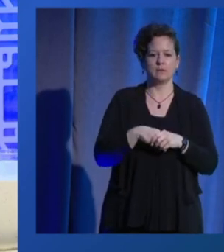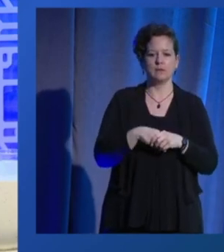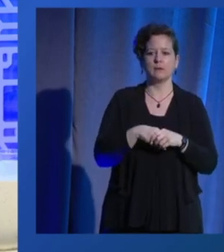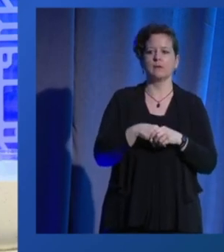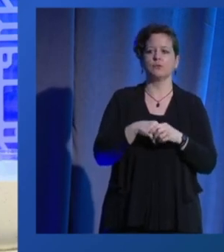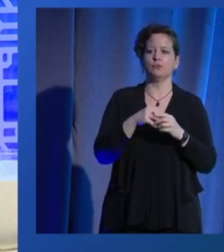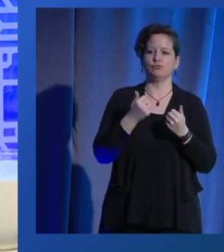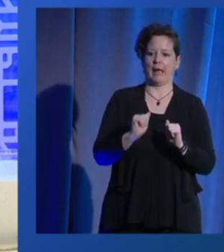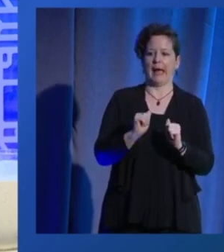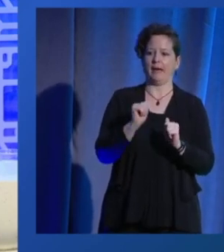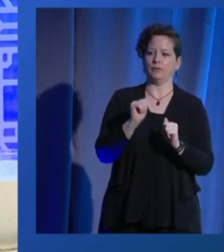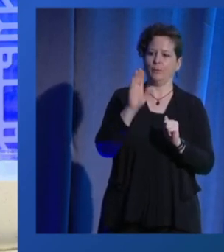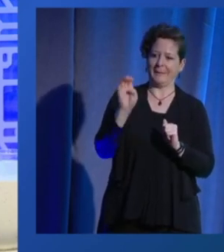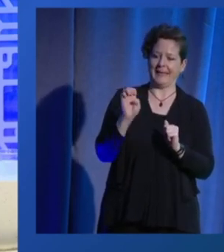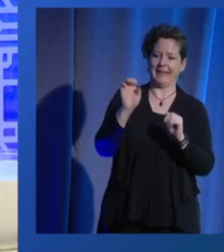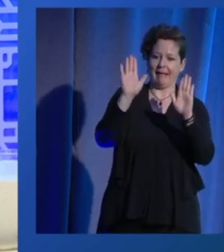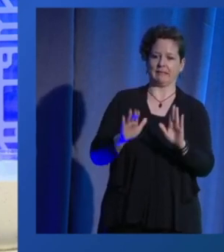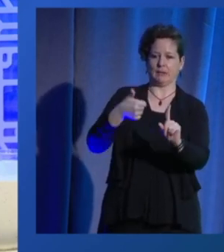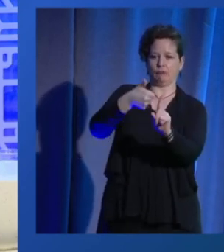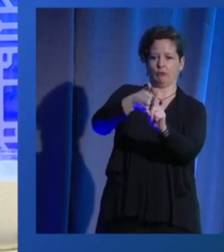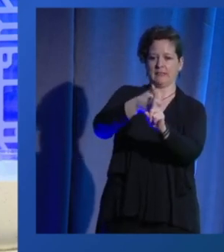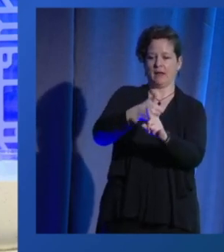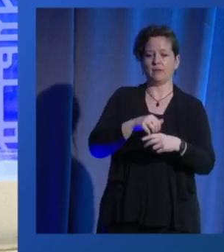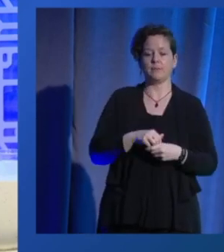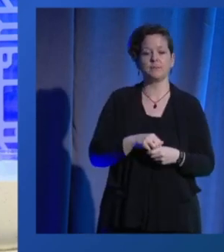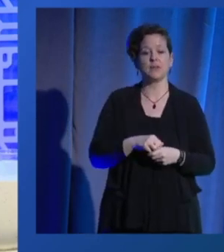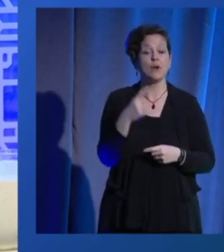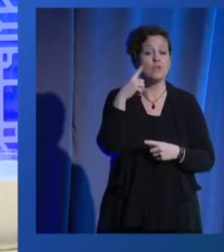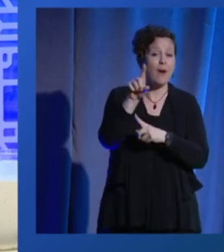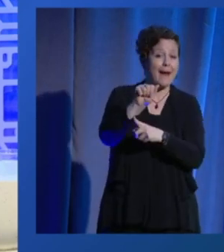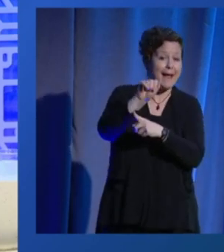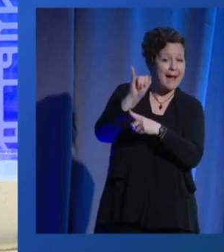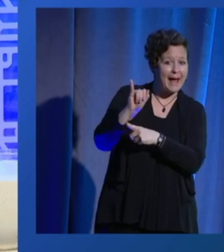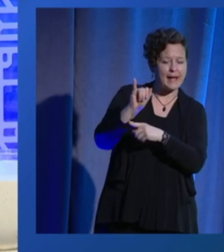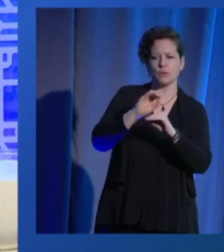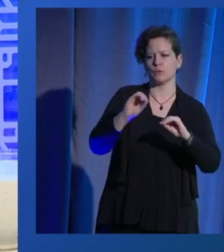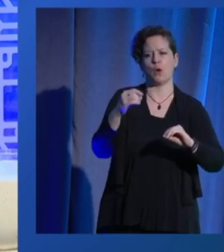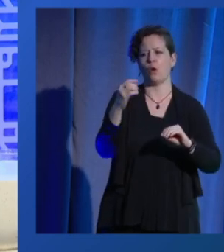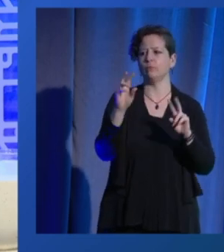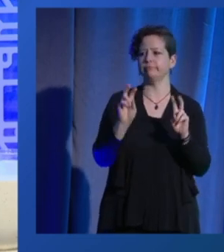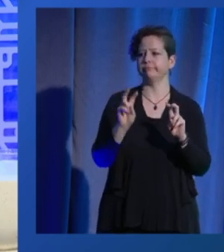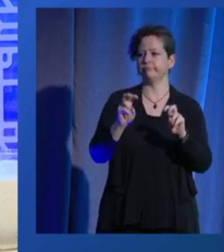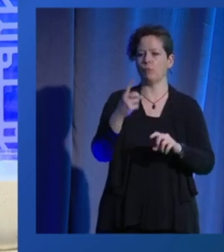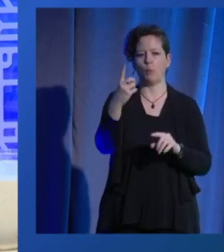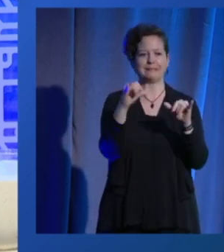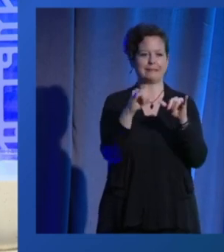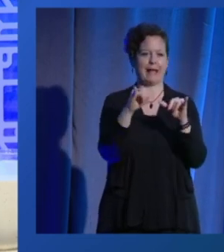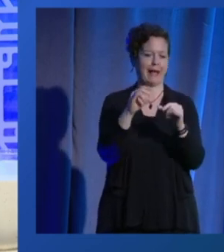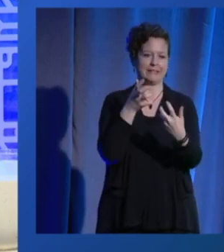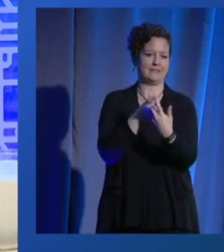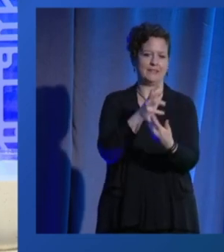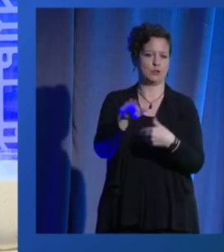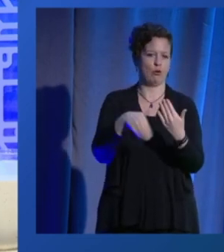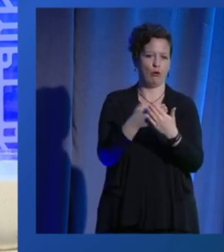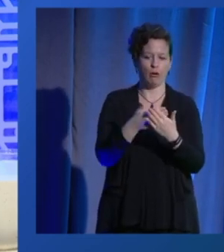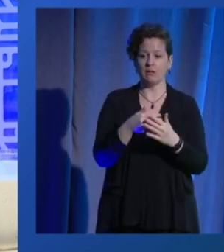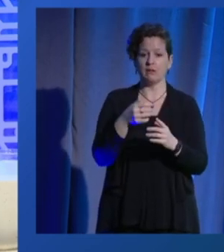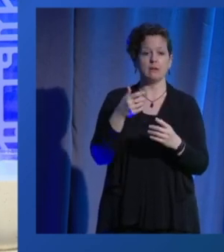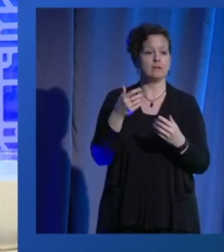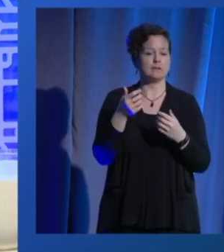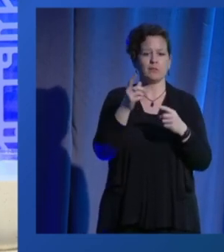Excellence is going to be key but inside AI there is no one size fits all right you can be a computer